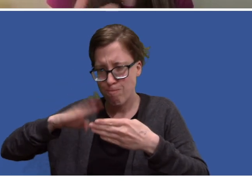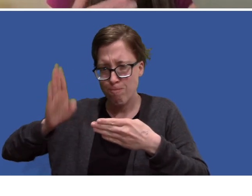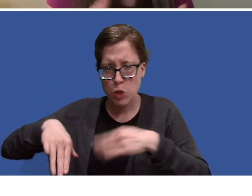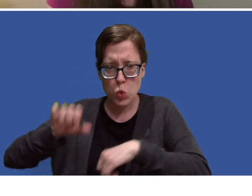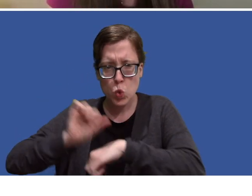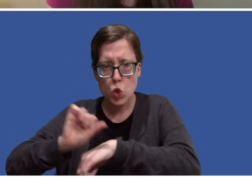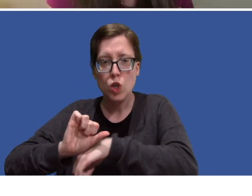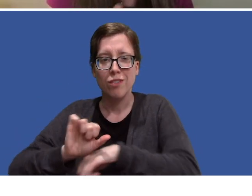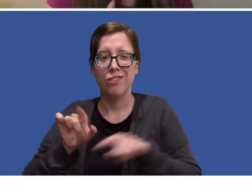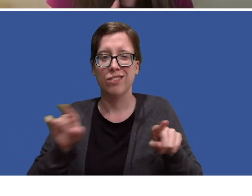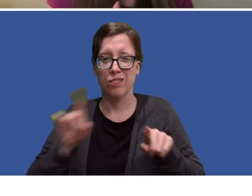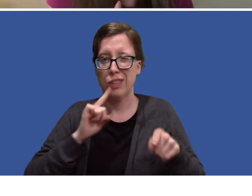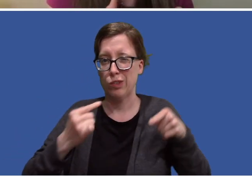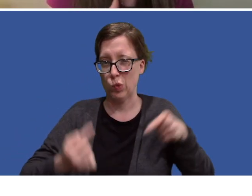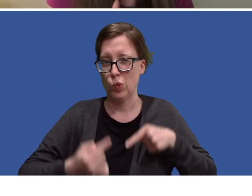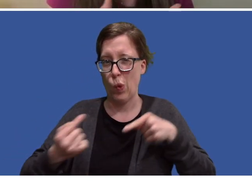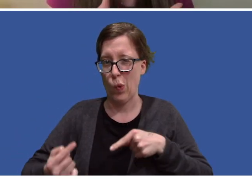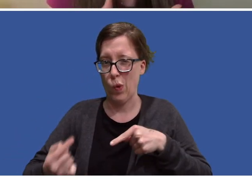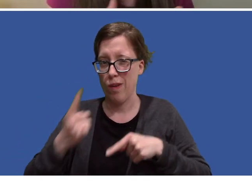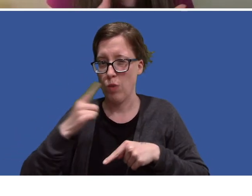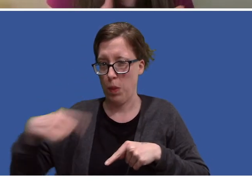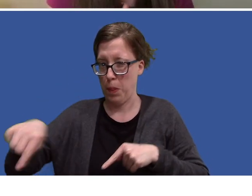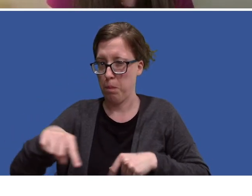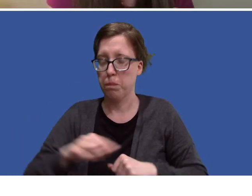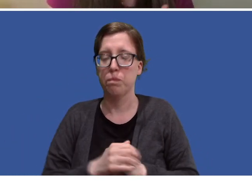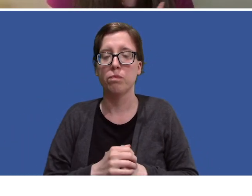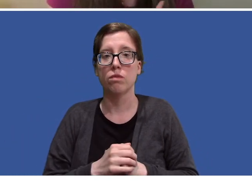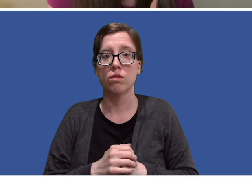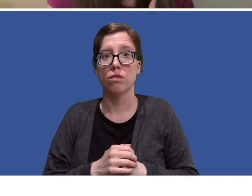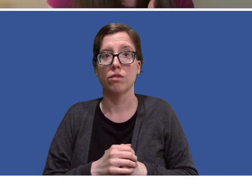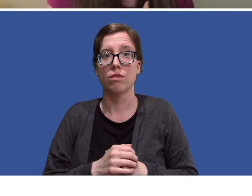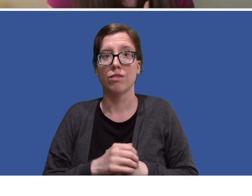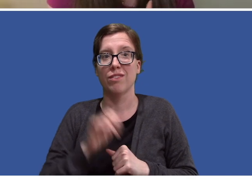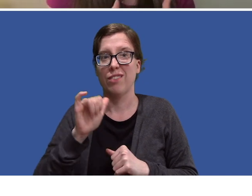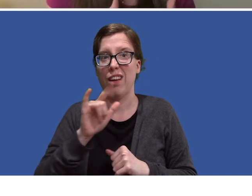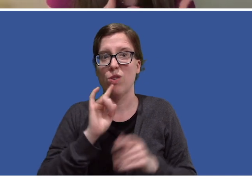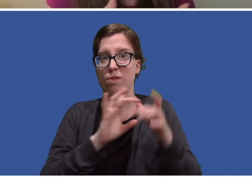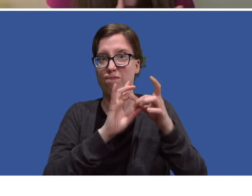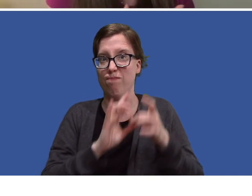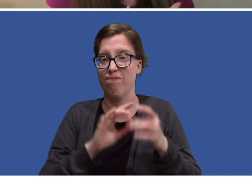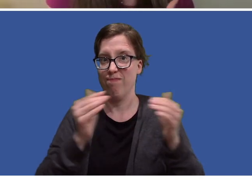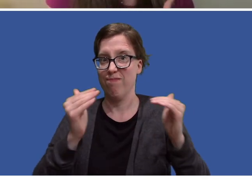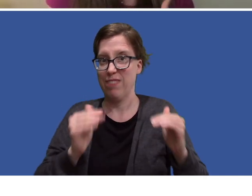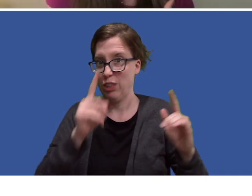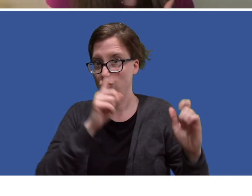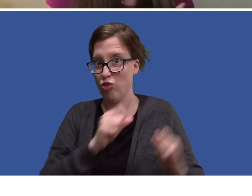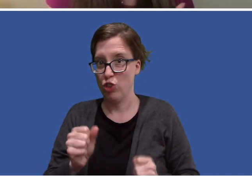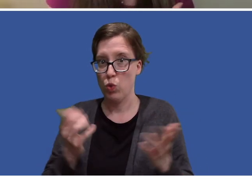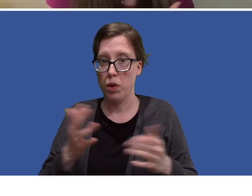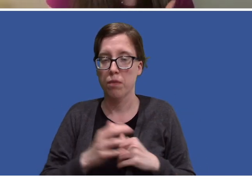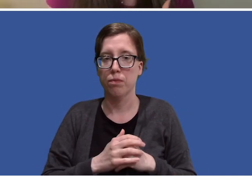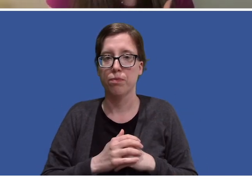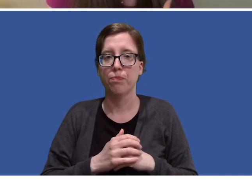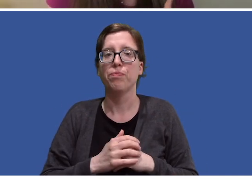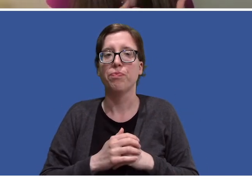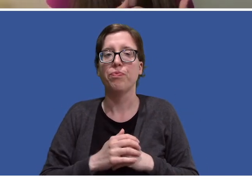next strategy, which is executive functioning skills. Kids with CHARGE syndrome